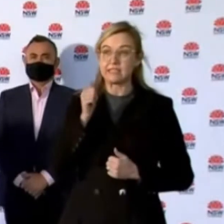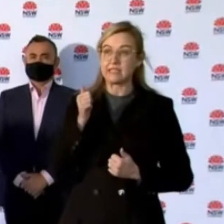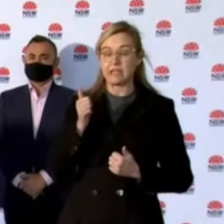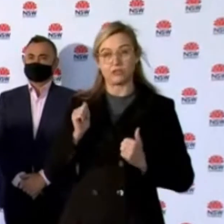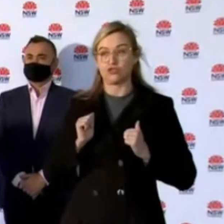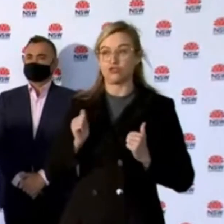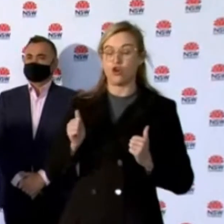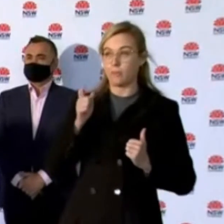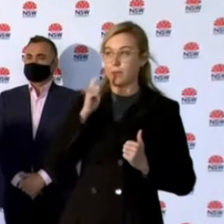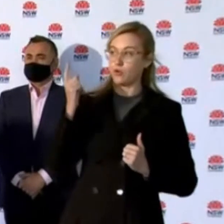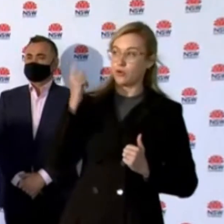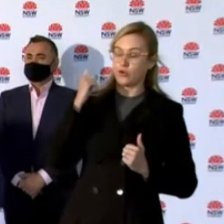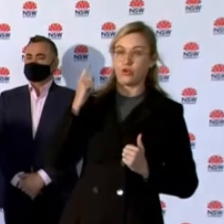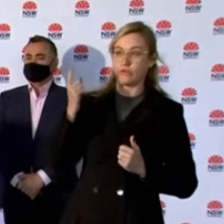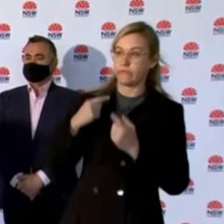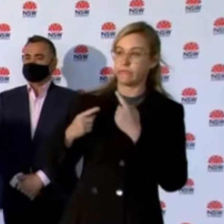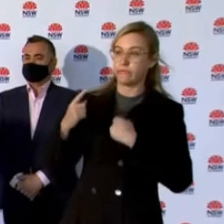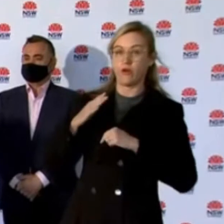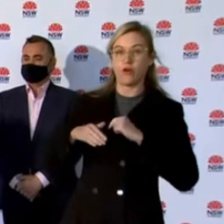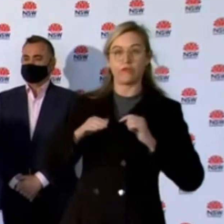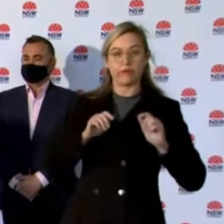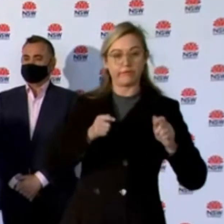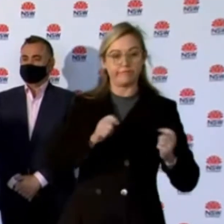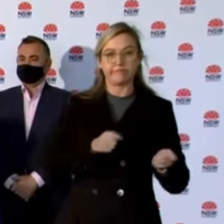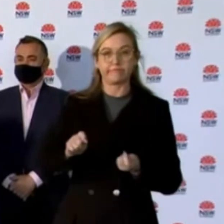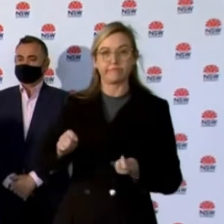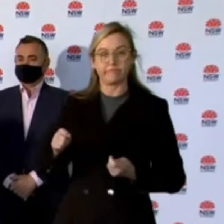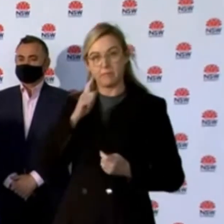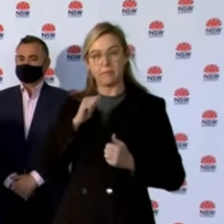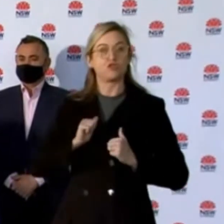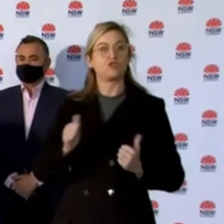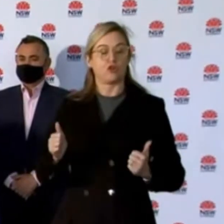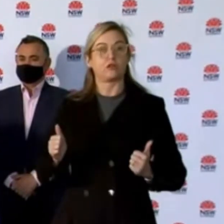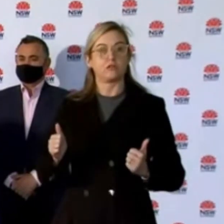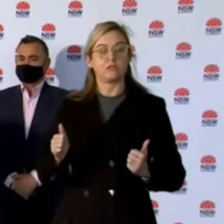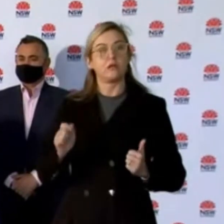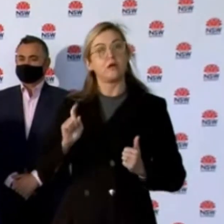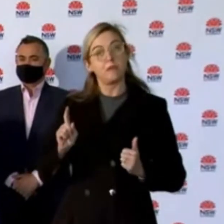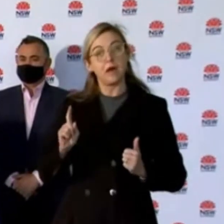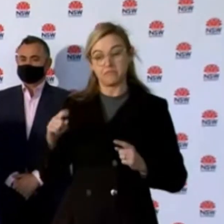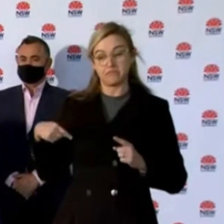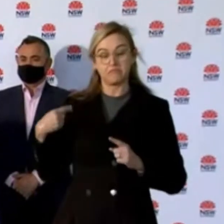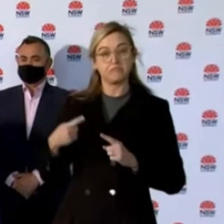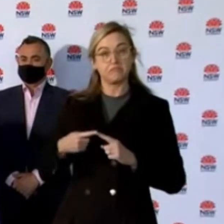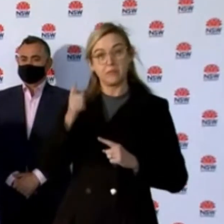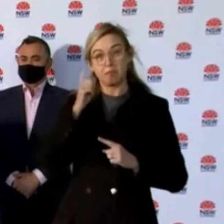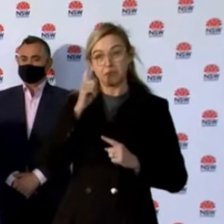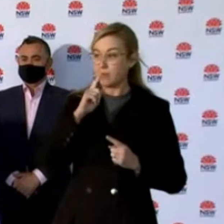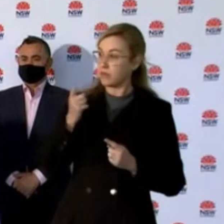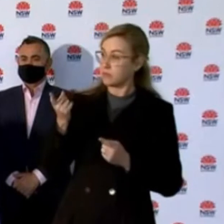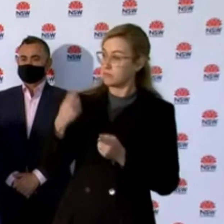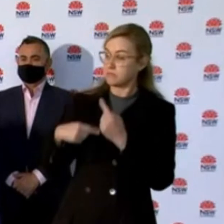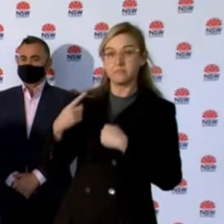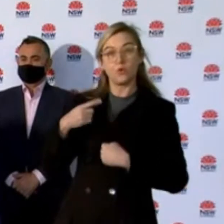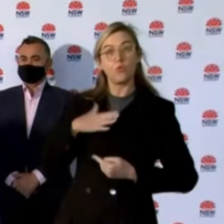many in the community. And I'm deeply grateful that the feedback we have had to date has been constructive. People want to support us